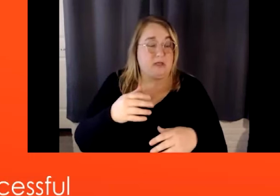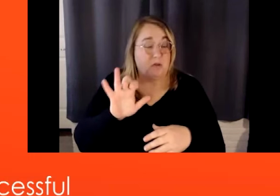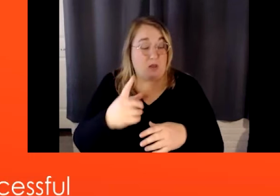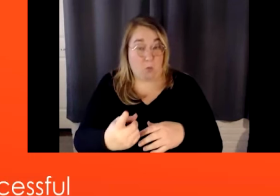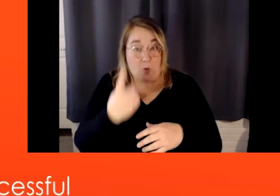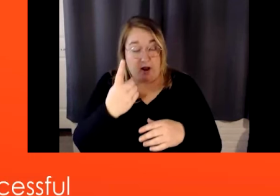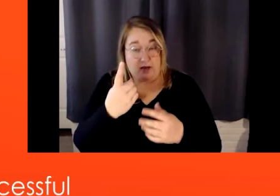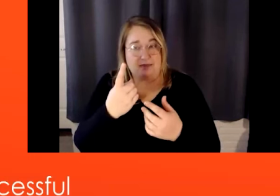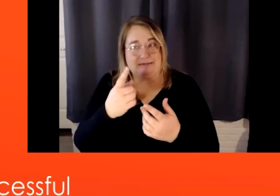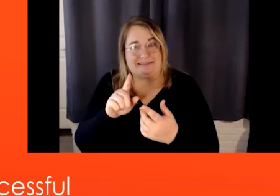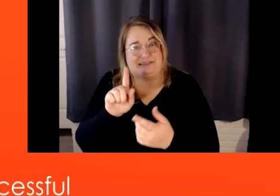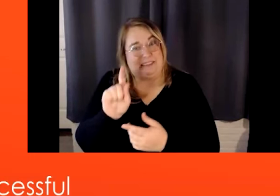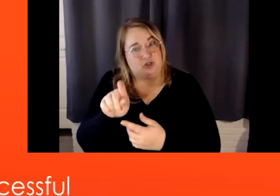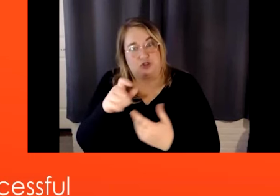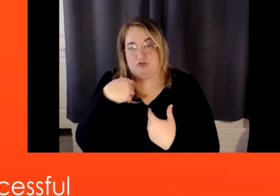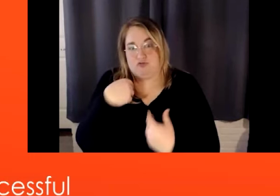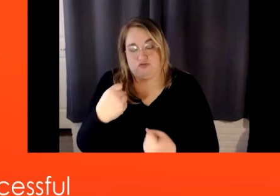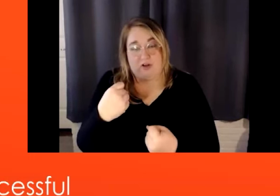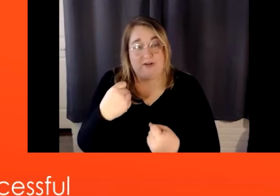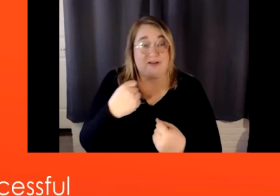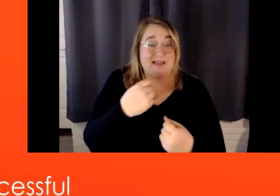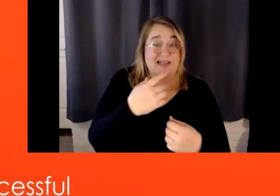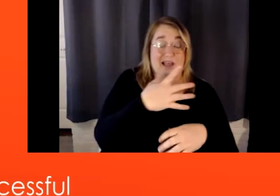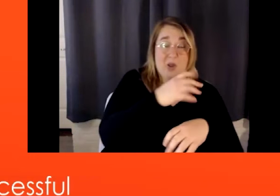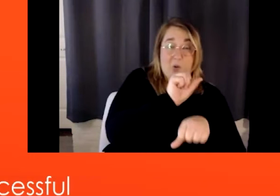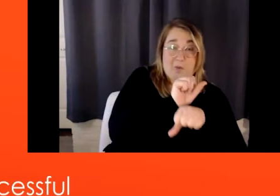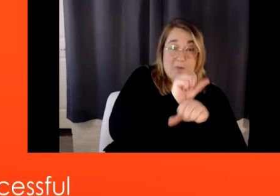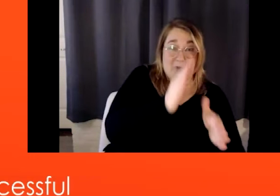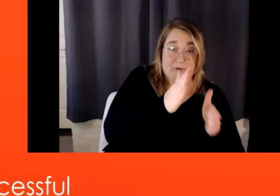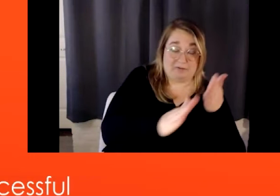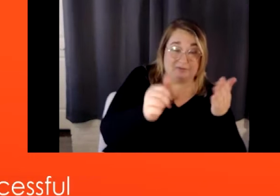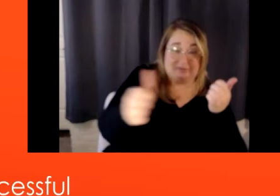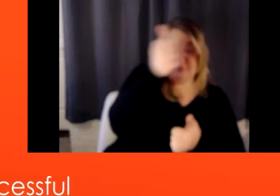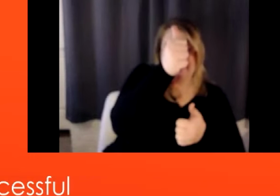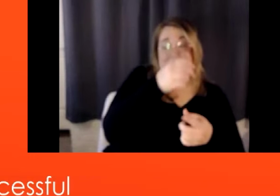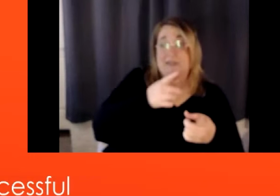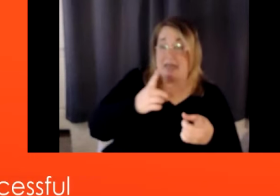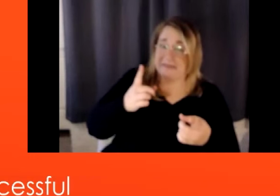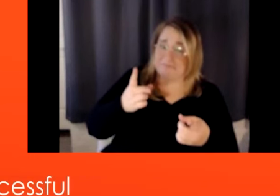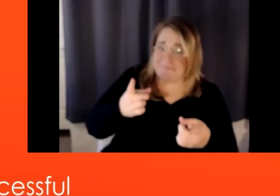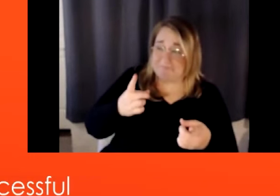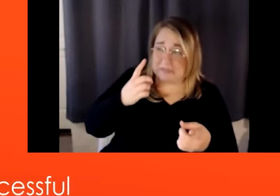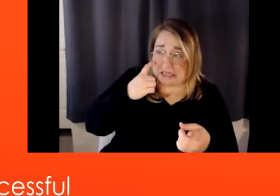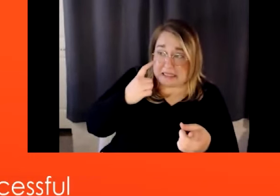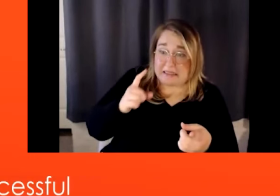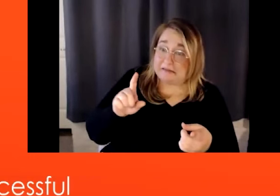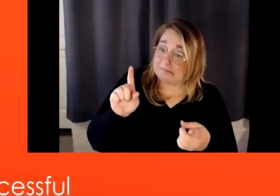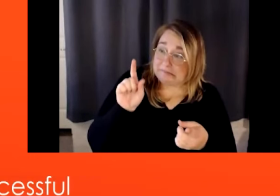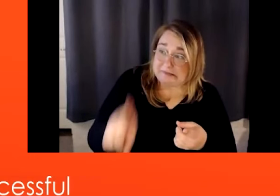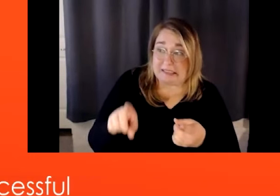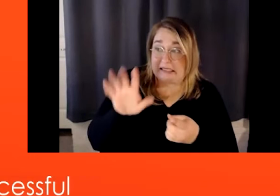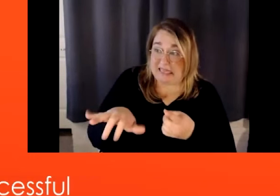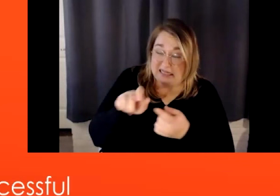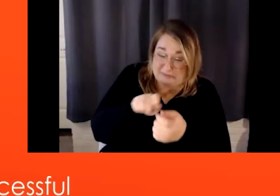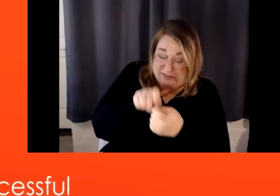to the employer, maybe holds them back when it's time to actually go get that job. Maybe